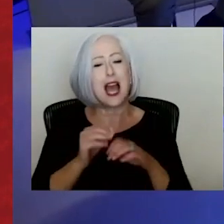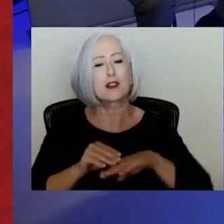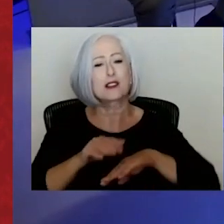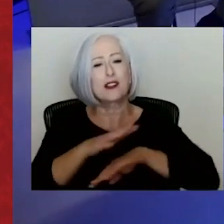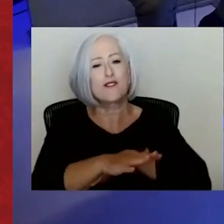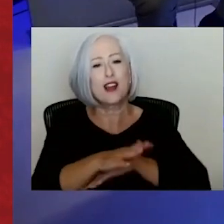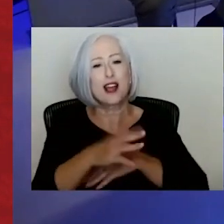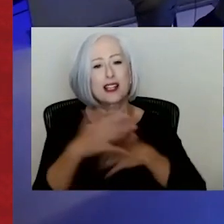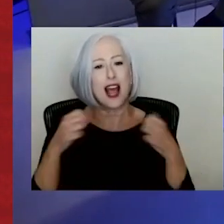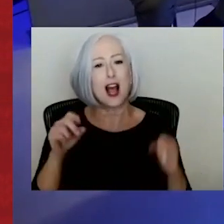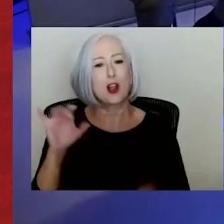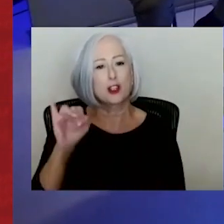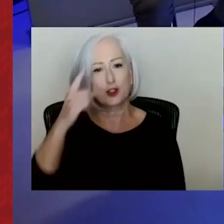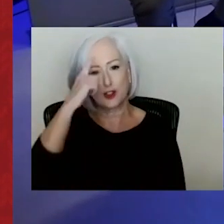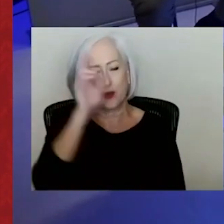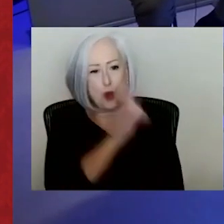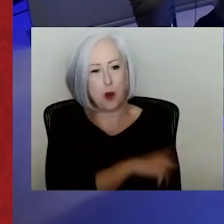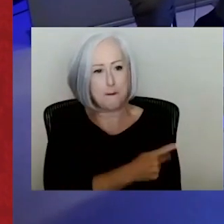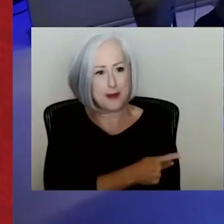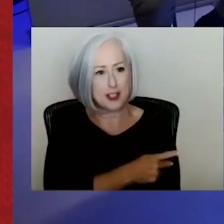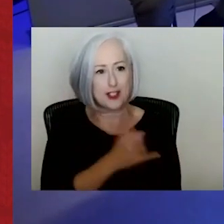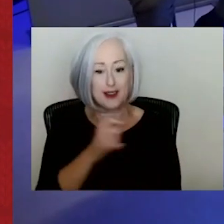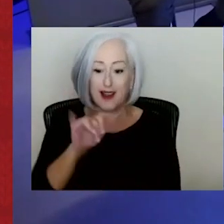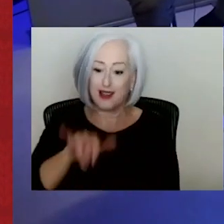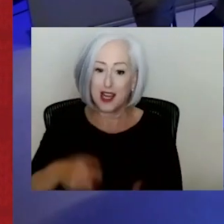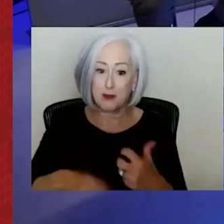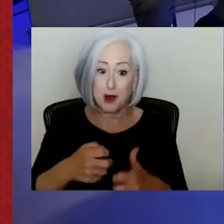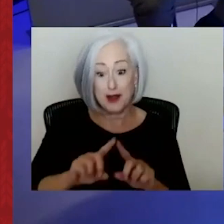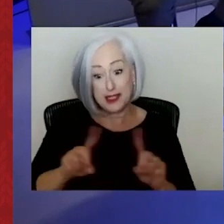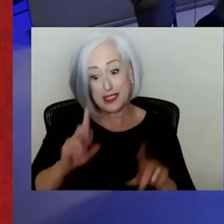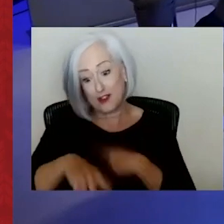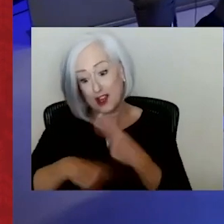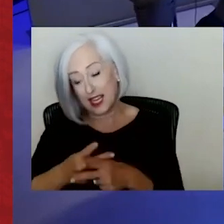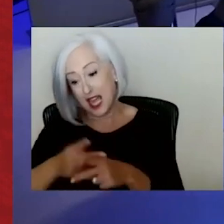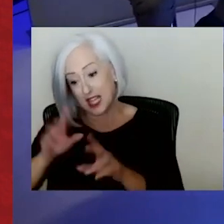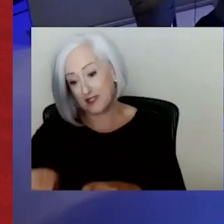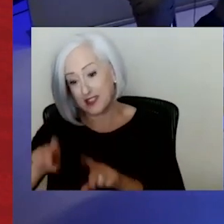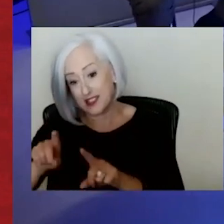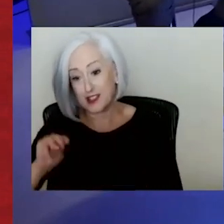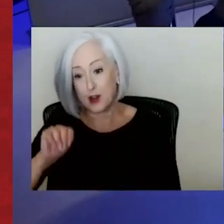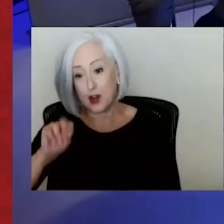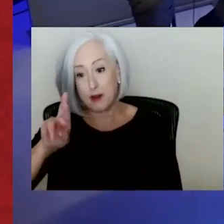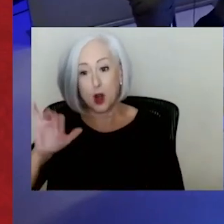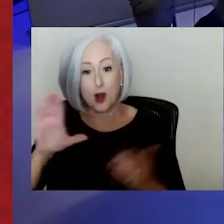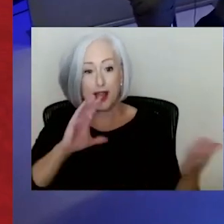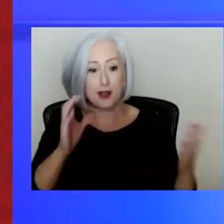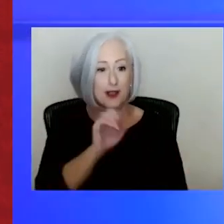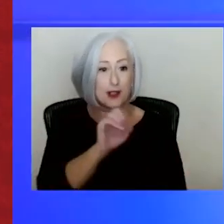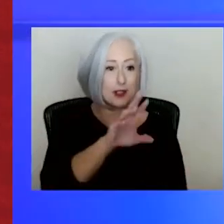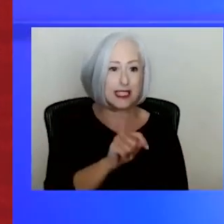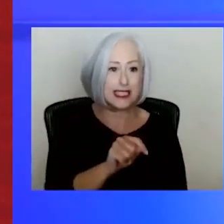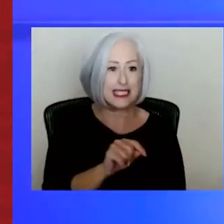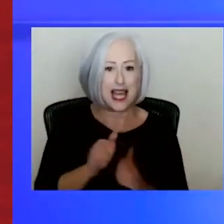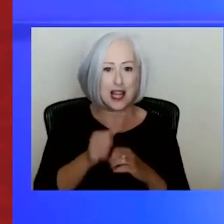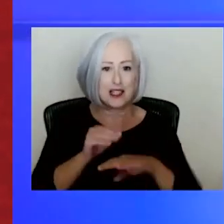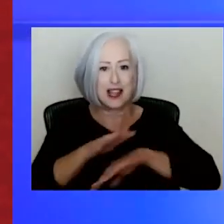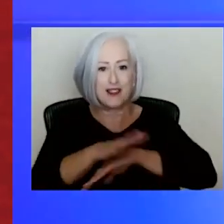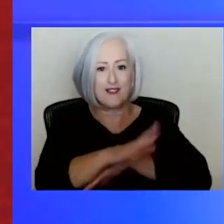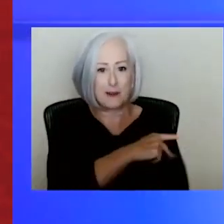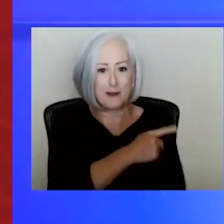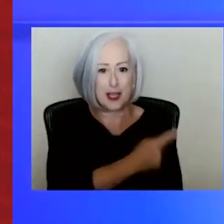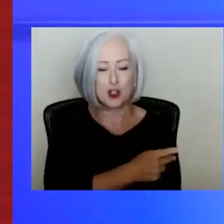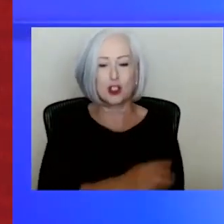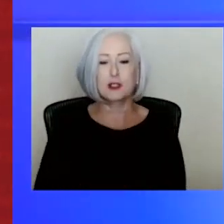know that's got to be an issue if we're doing different kinds of tests, right? Doing MRI instead of a CT. Yeah, that's a great question, Steve. And I think the important thing